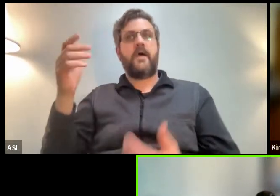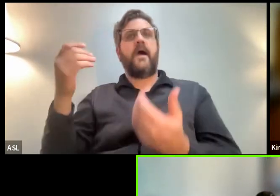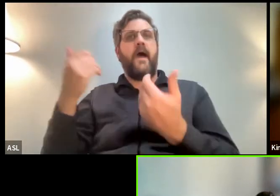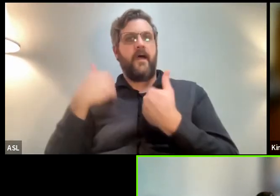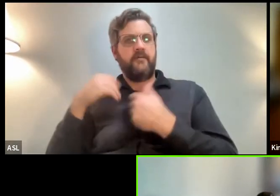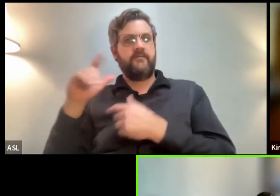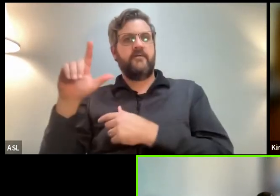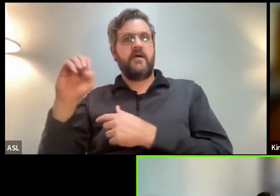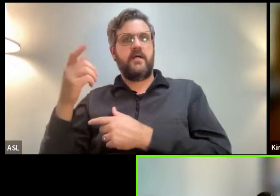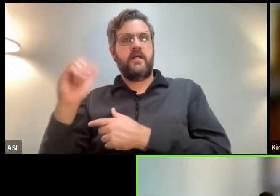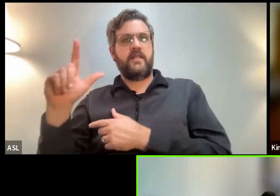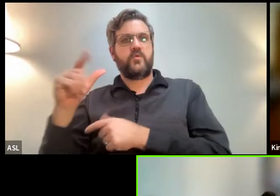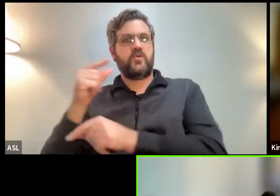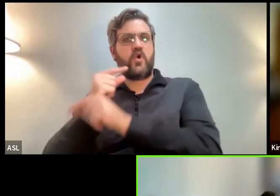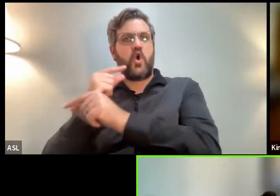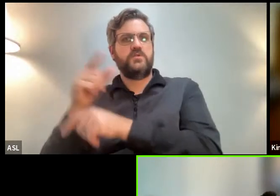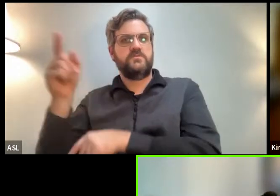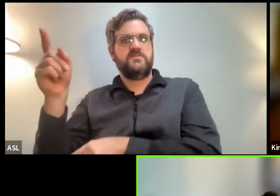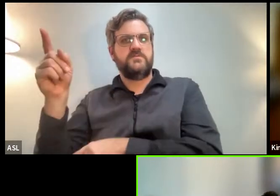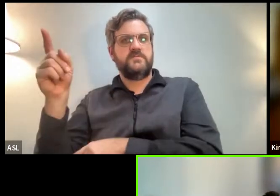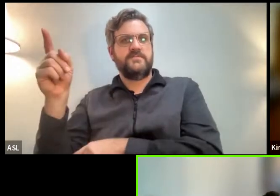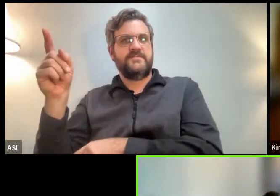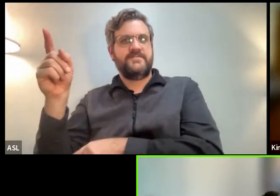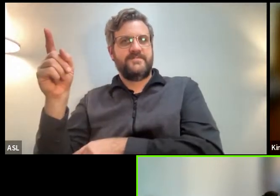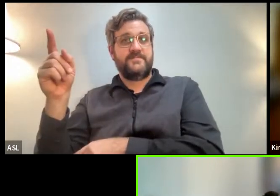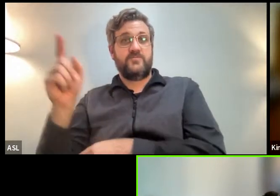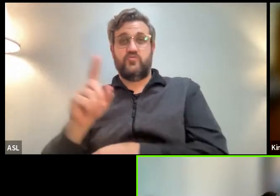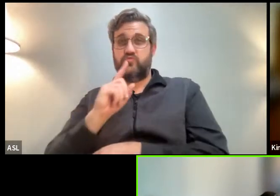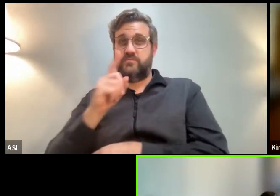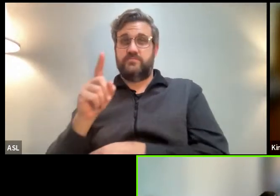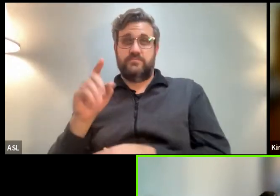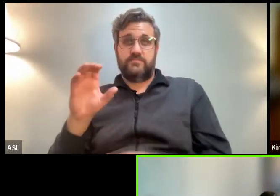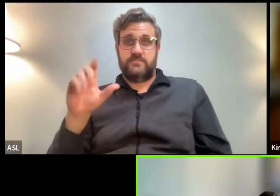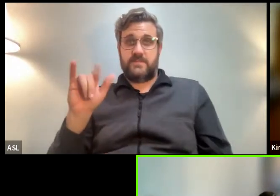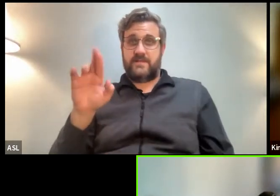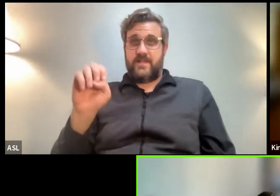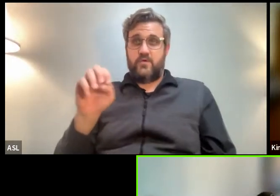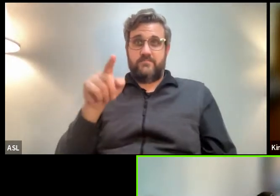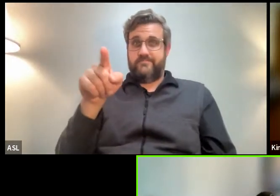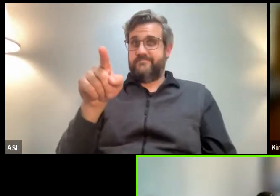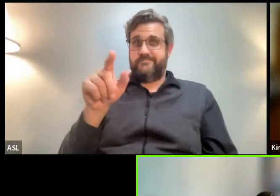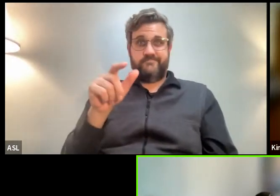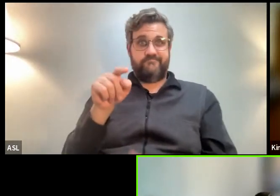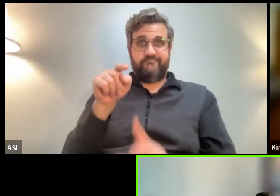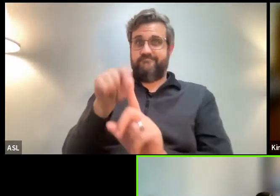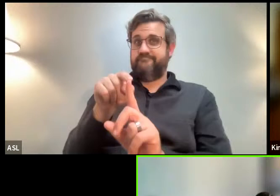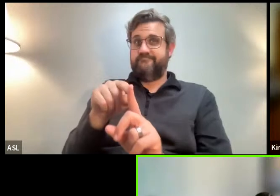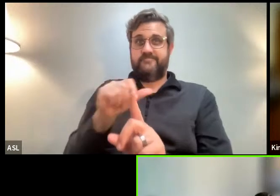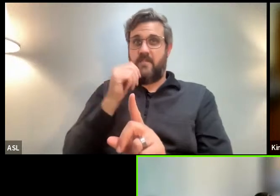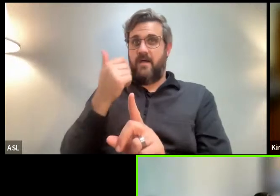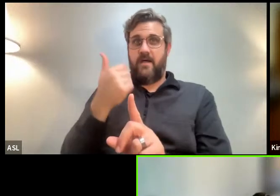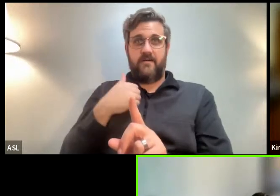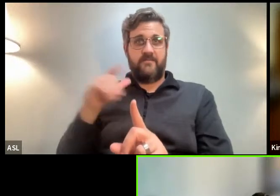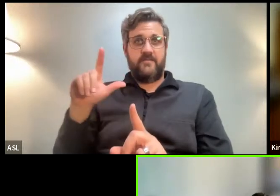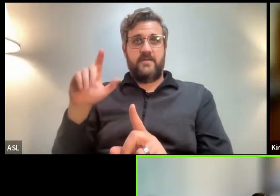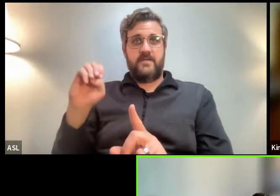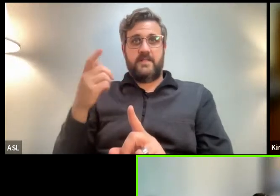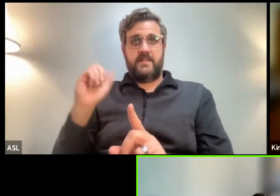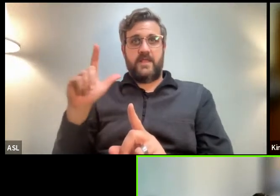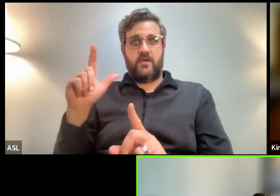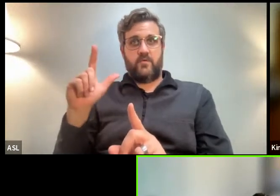with her. So in all reality, Claire does not have legal